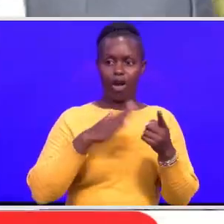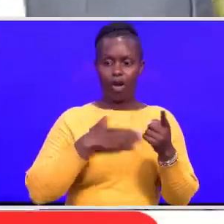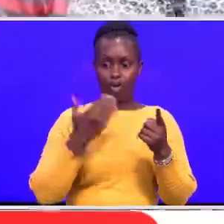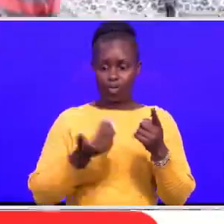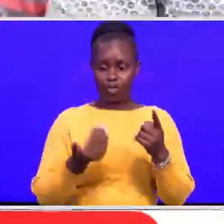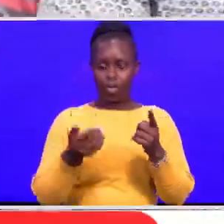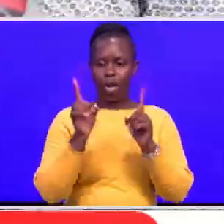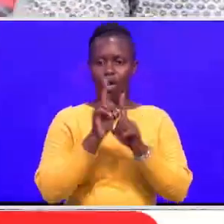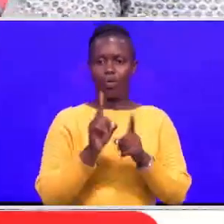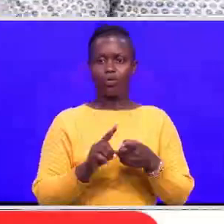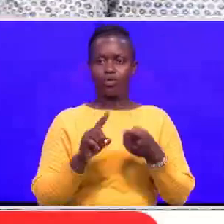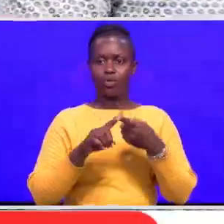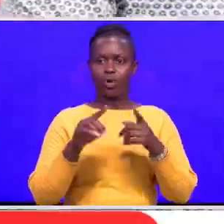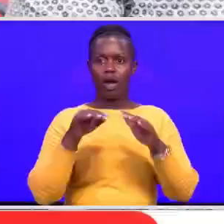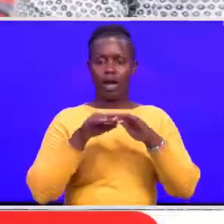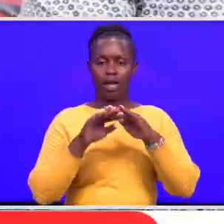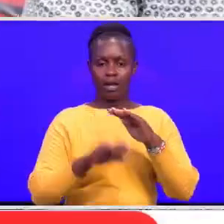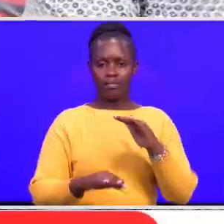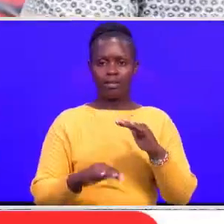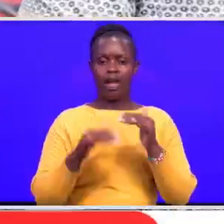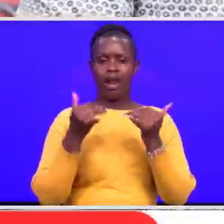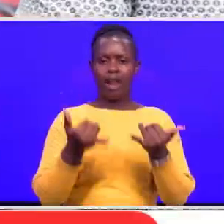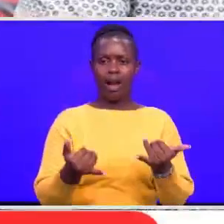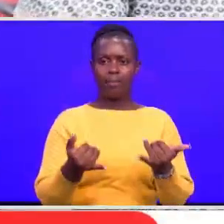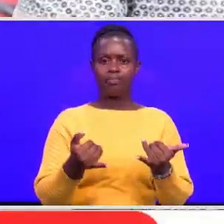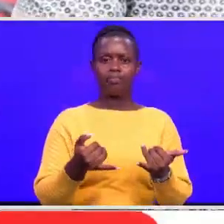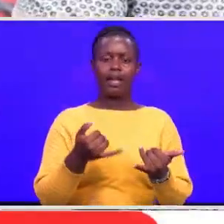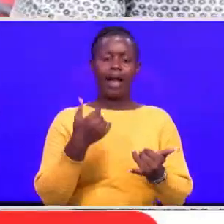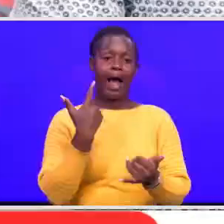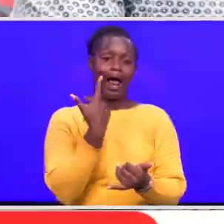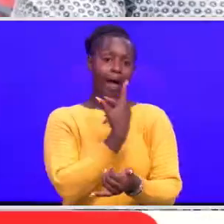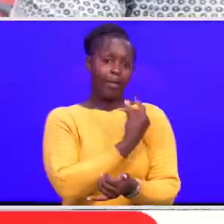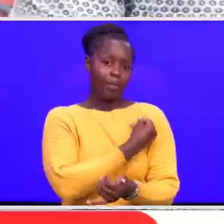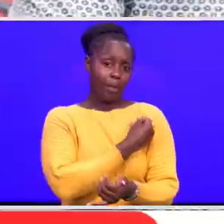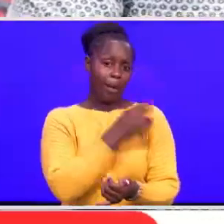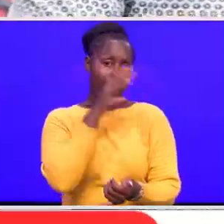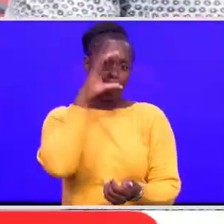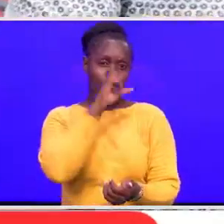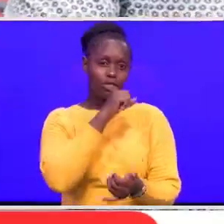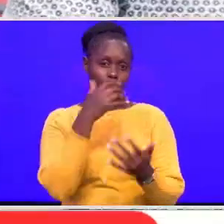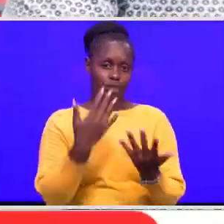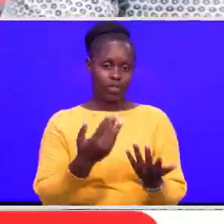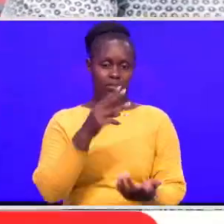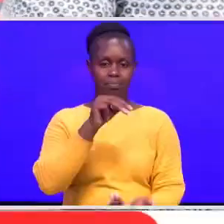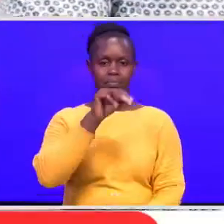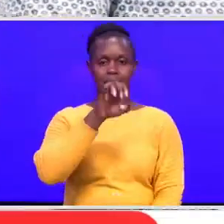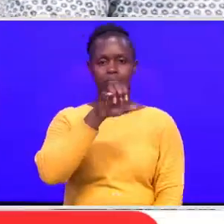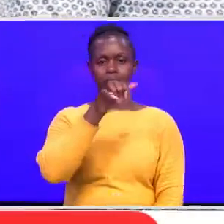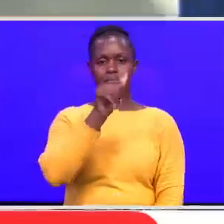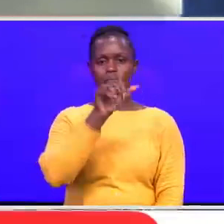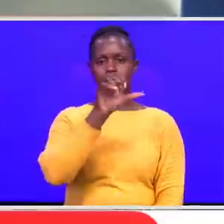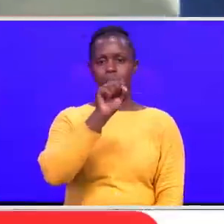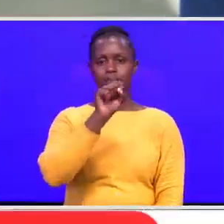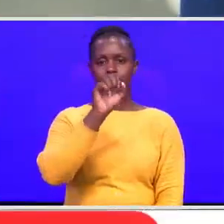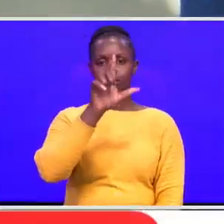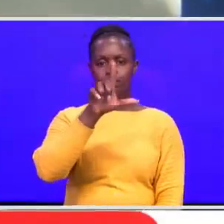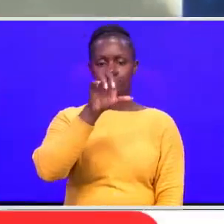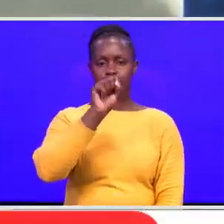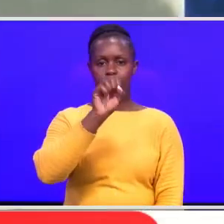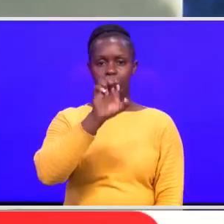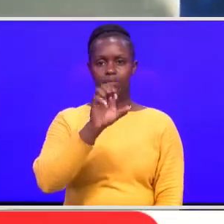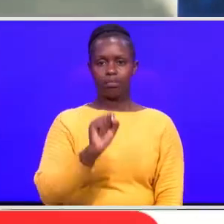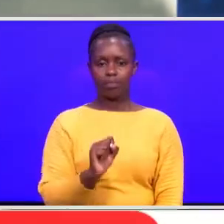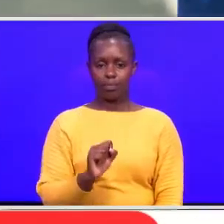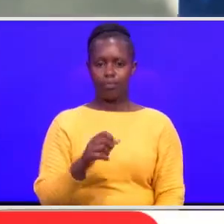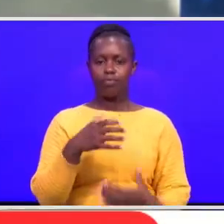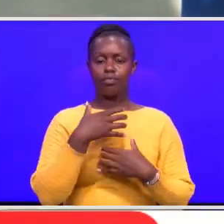under 5s. Kwa sasa, dawa zile ambazo ziko na upungufu ni zile za measles na zile za polio. Stakeholders